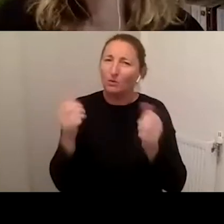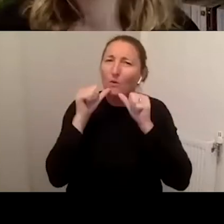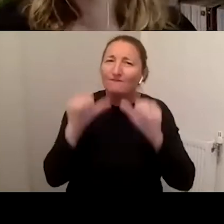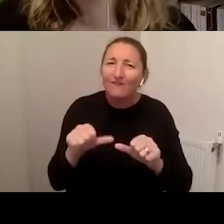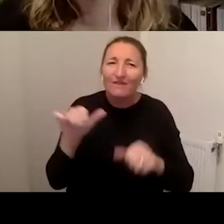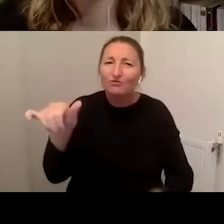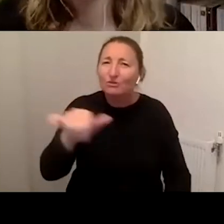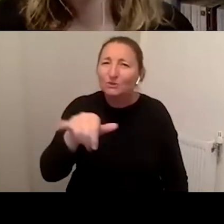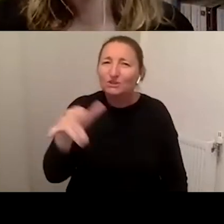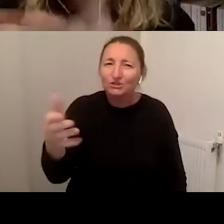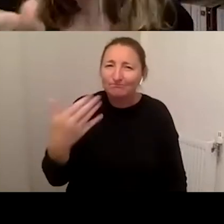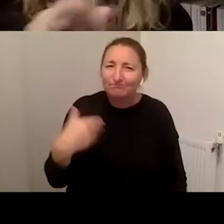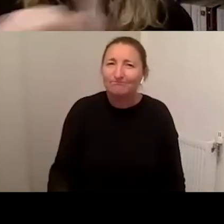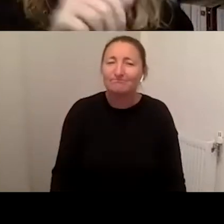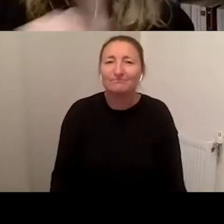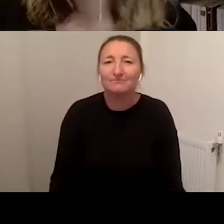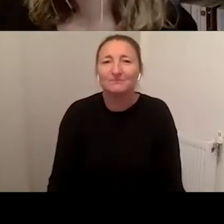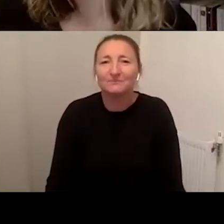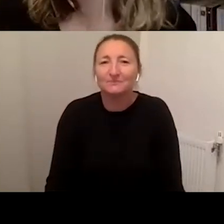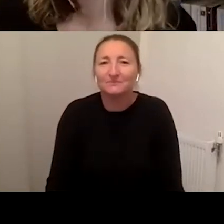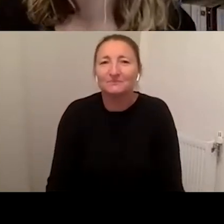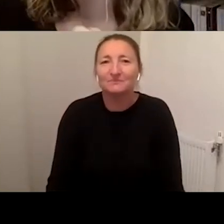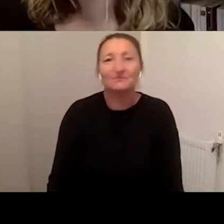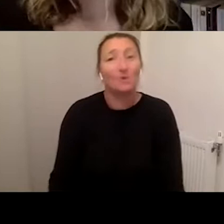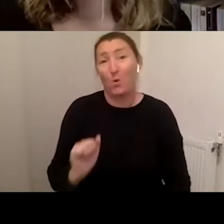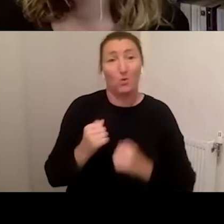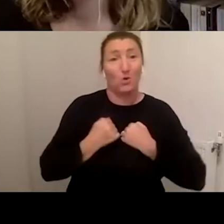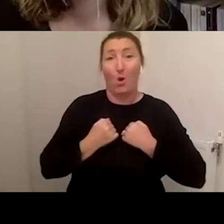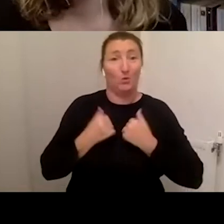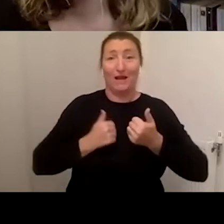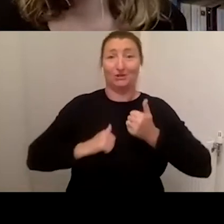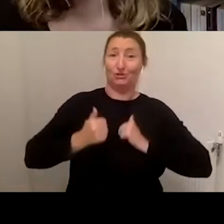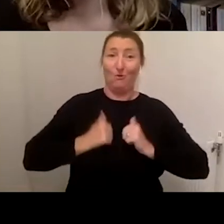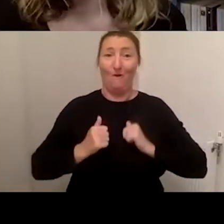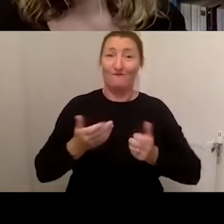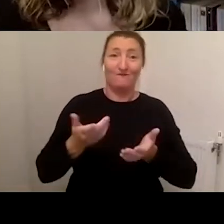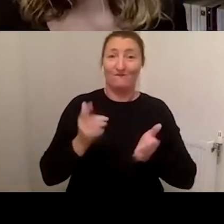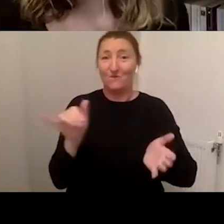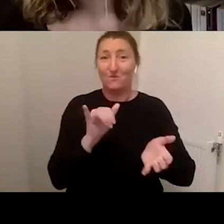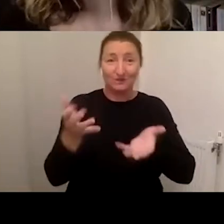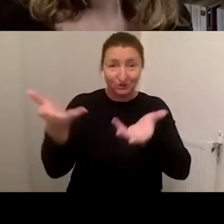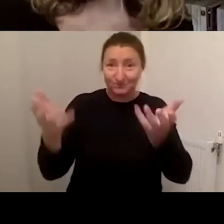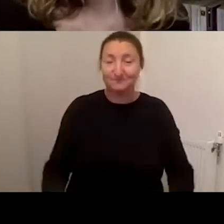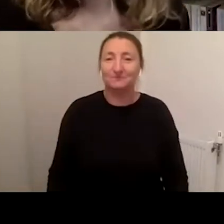a particular one you want to show off about? You can show off about one of your own as well. It doesn't have to be somebody else's.